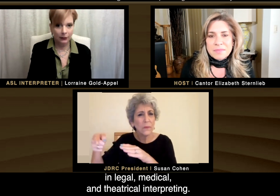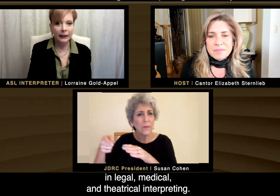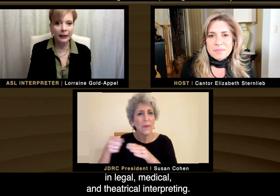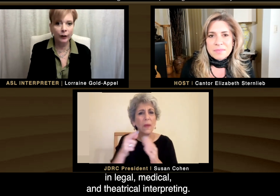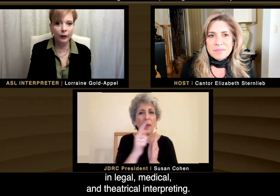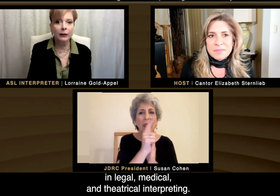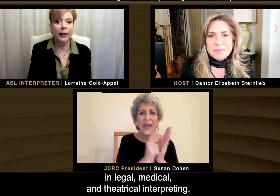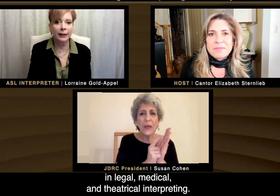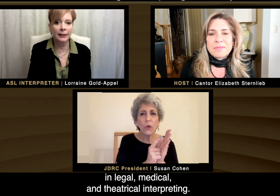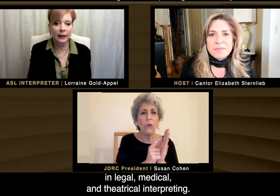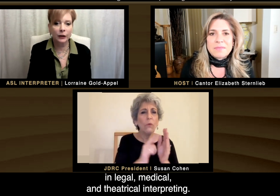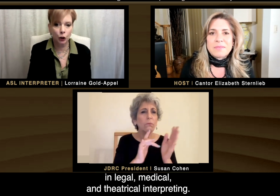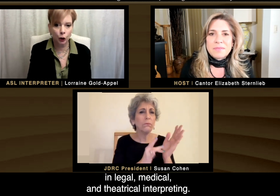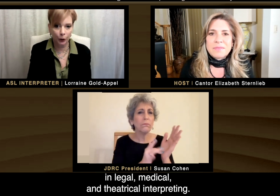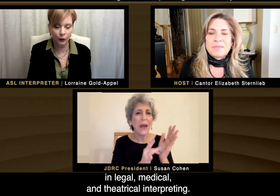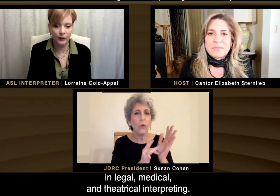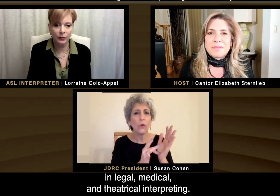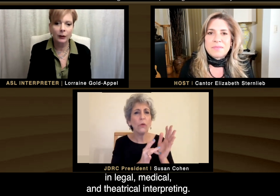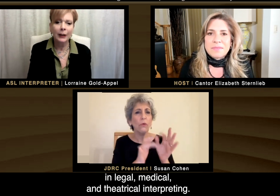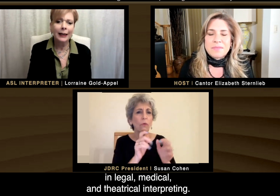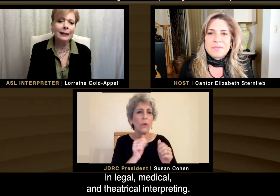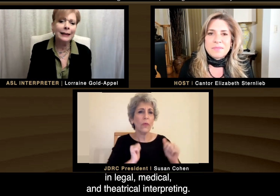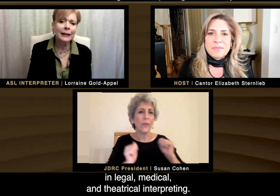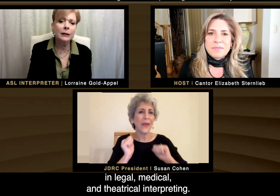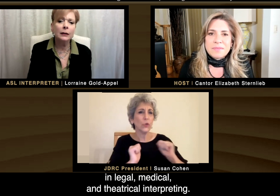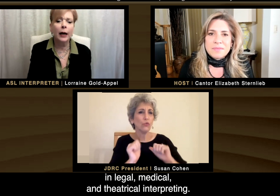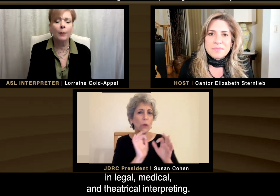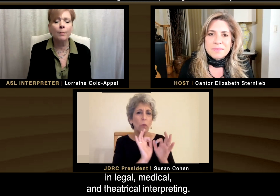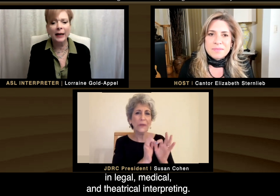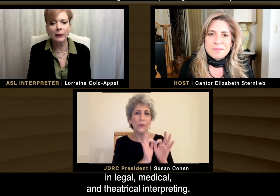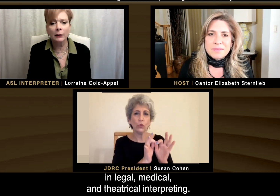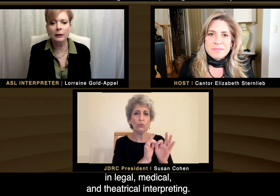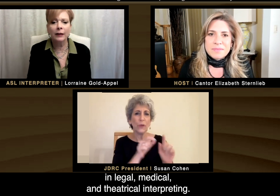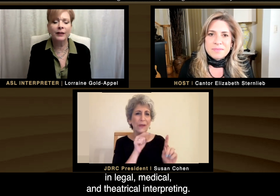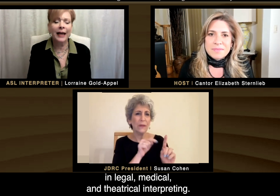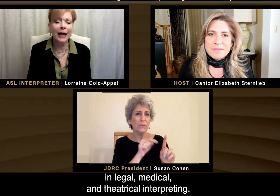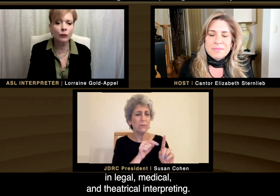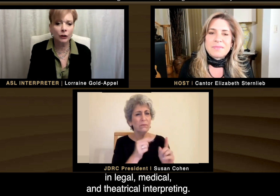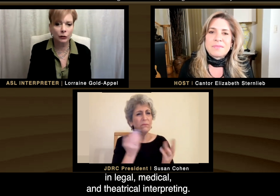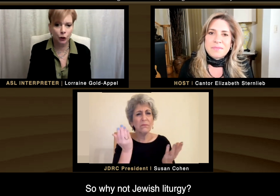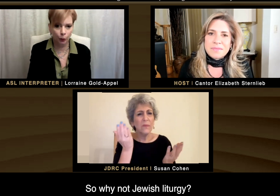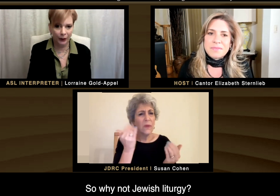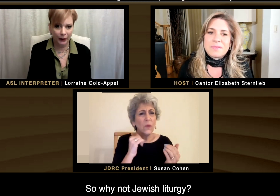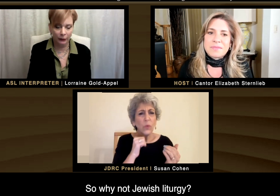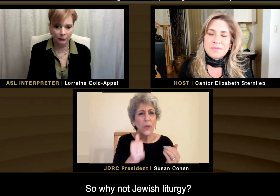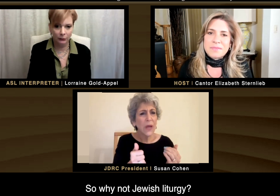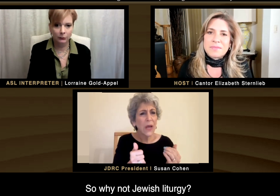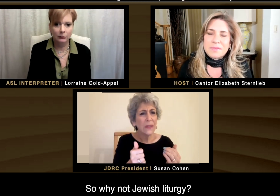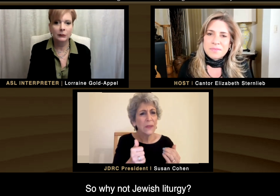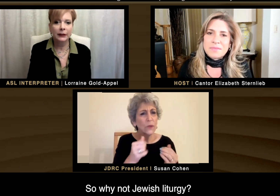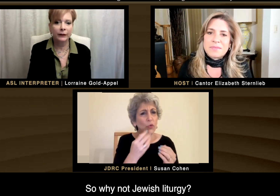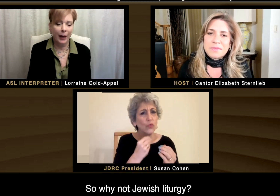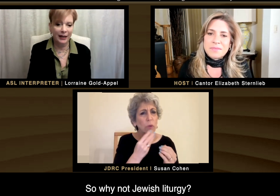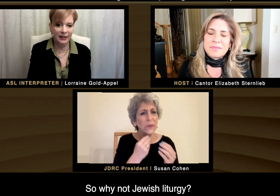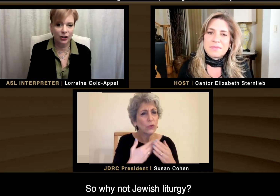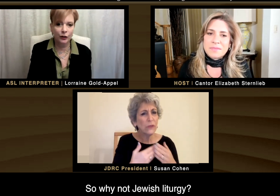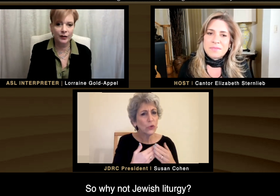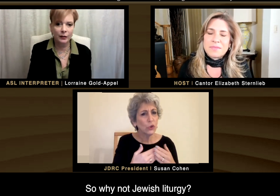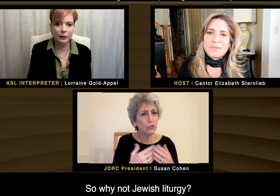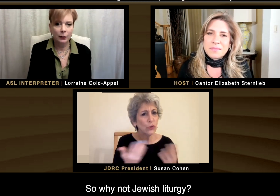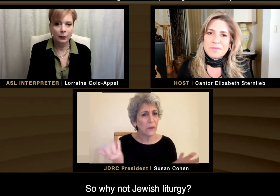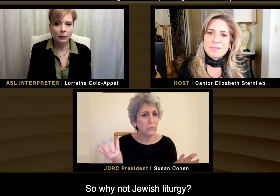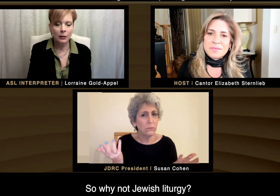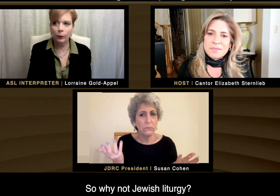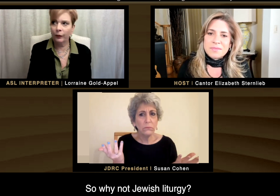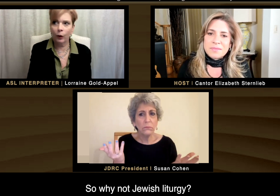trained hearing ASL interpreters in legal and medical and theatrical interpreting in the past